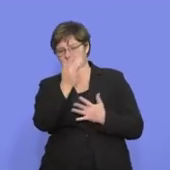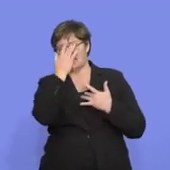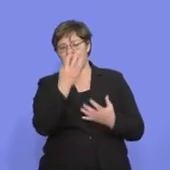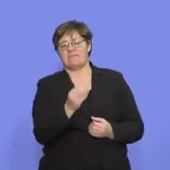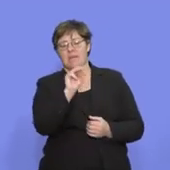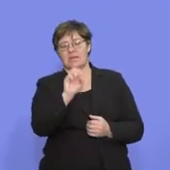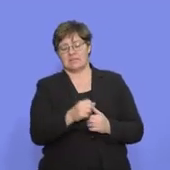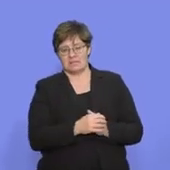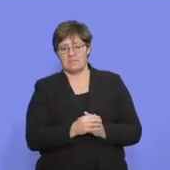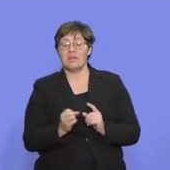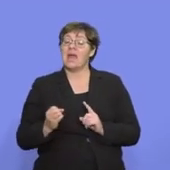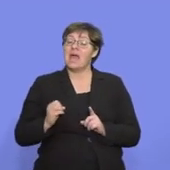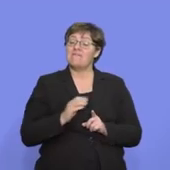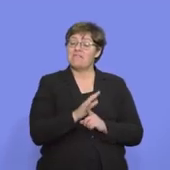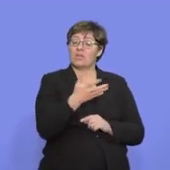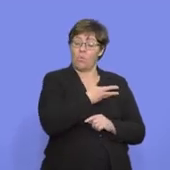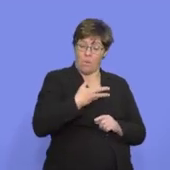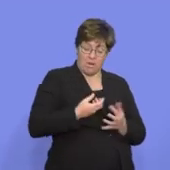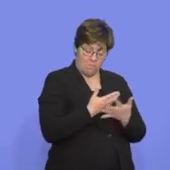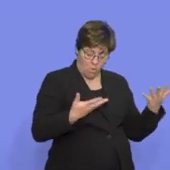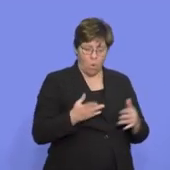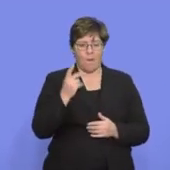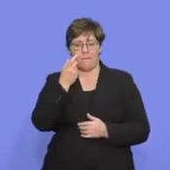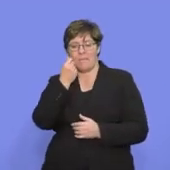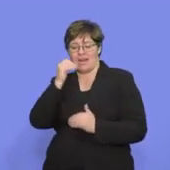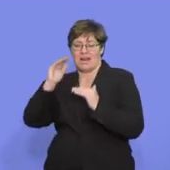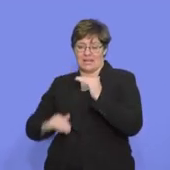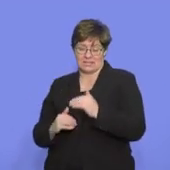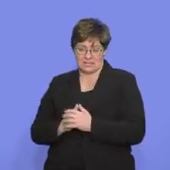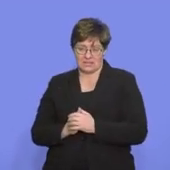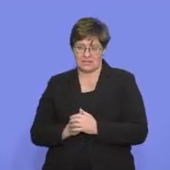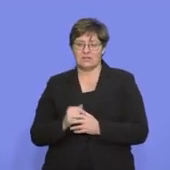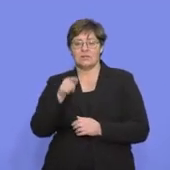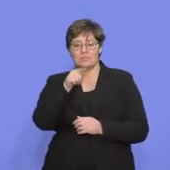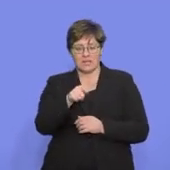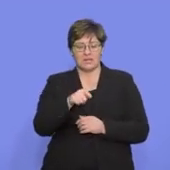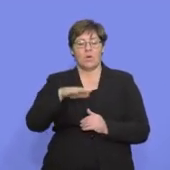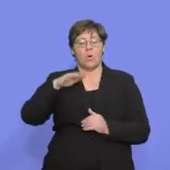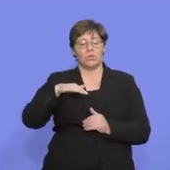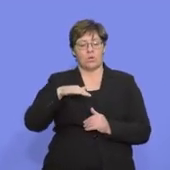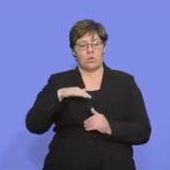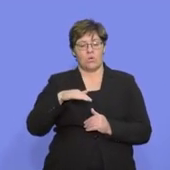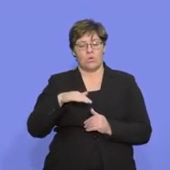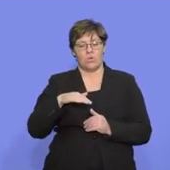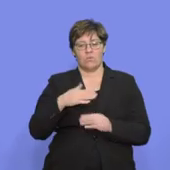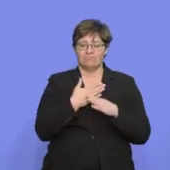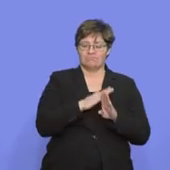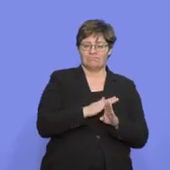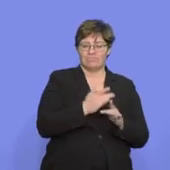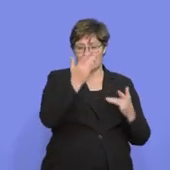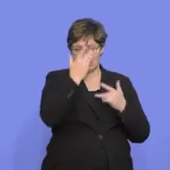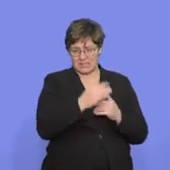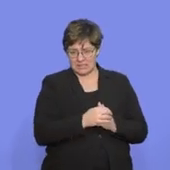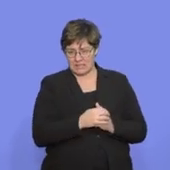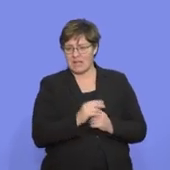more women than men. Right, so this is an autoimmune disease, and it means many scars. At MS, can you see that the myelin